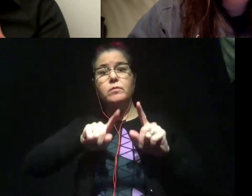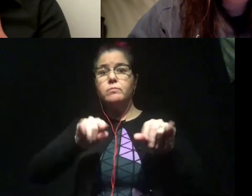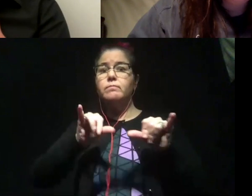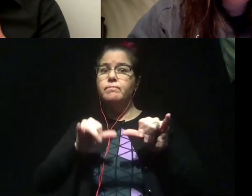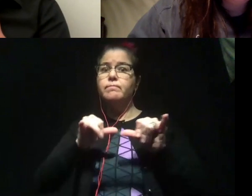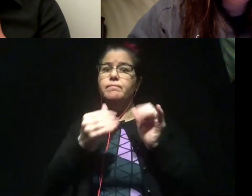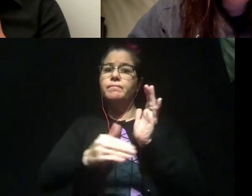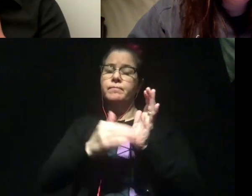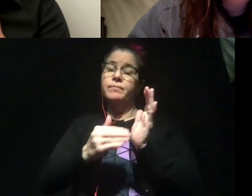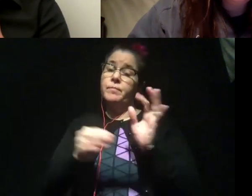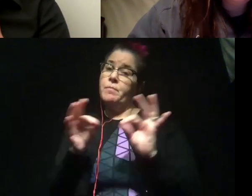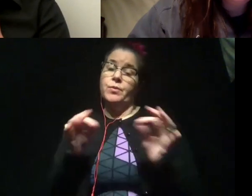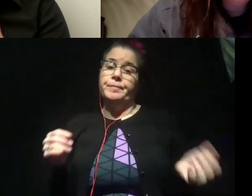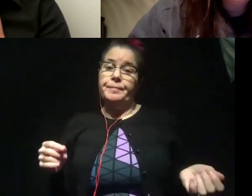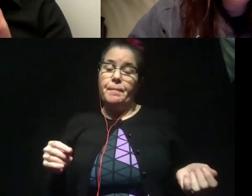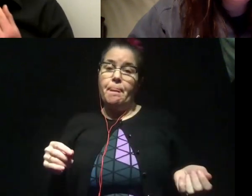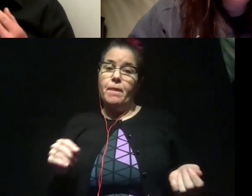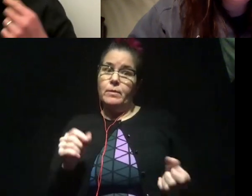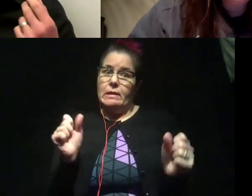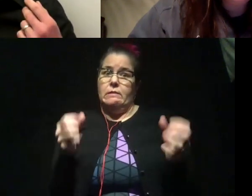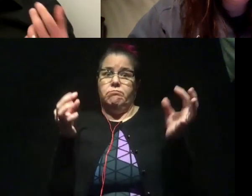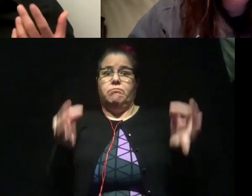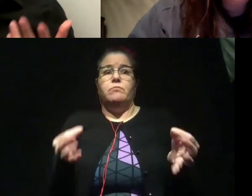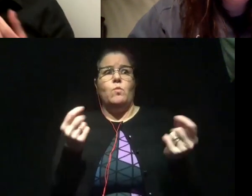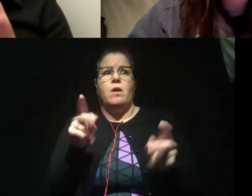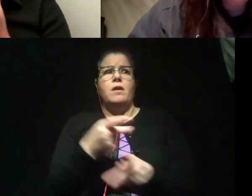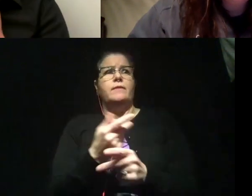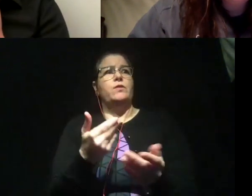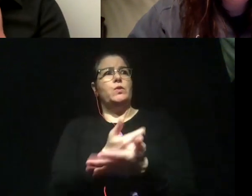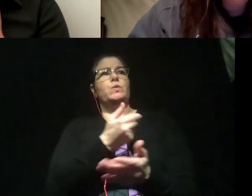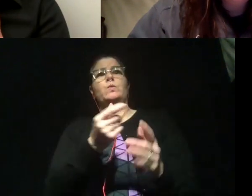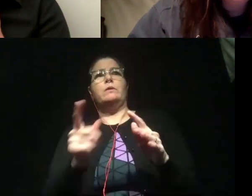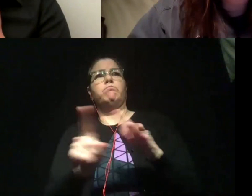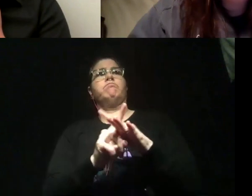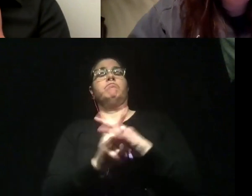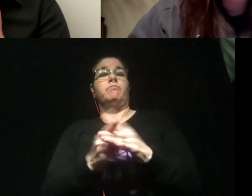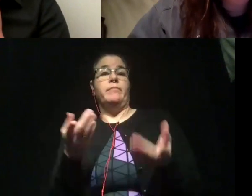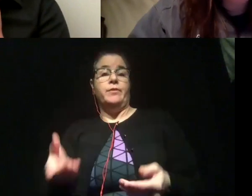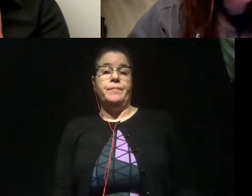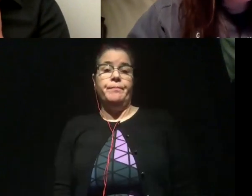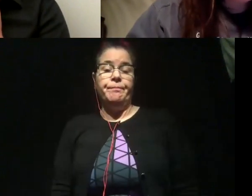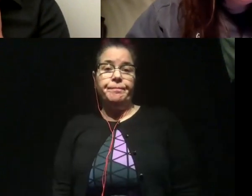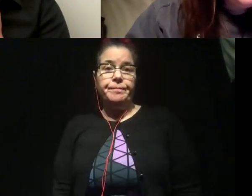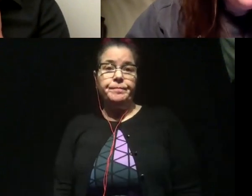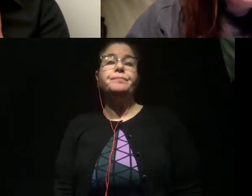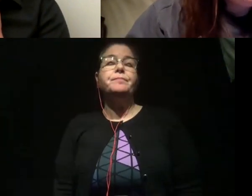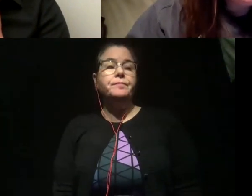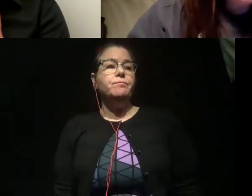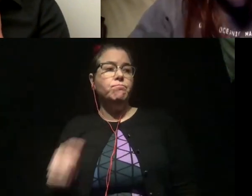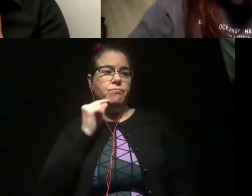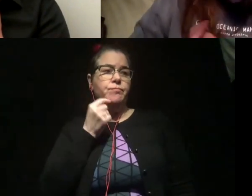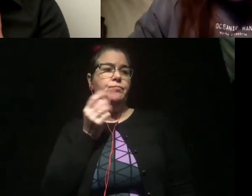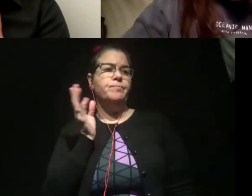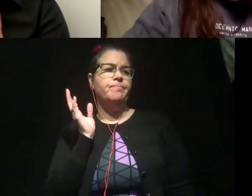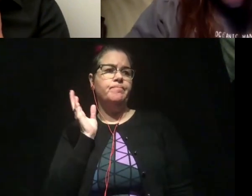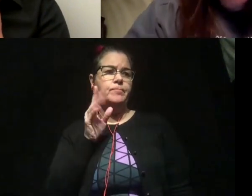measurements, and to determine what sorts of new things are happening there. Cool. So